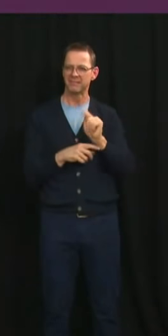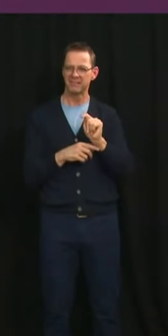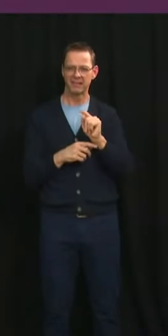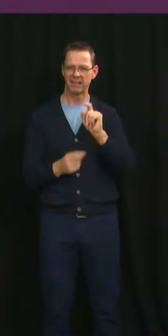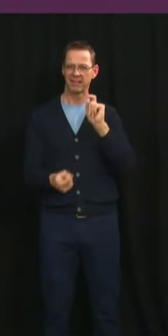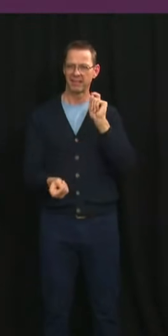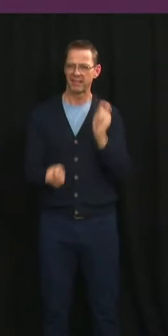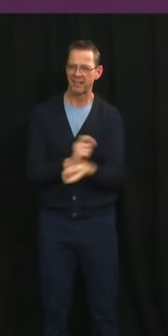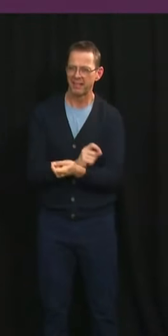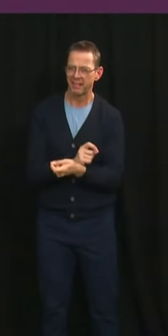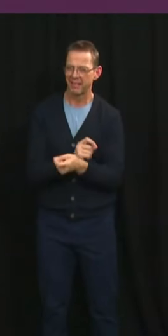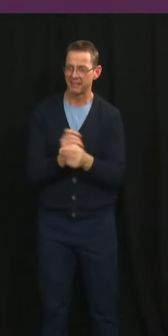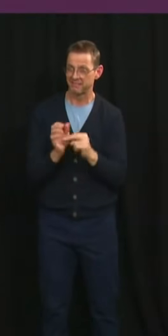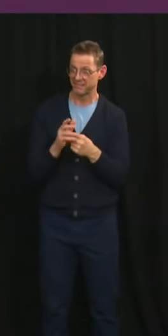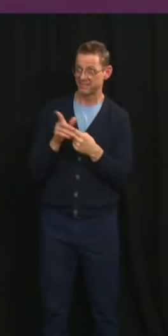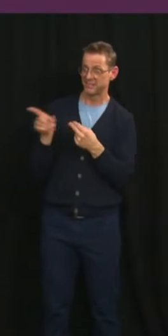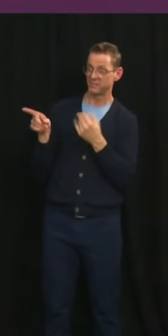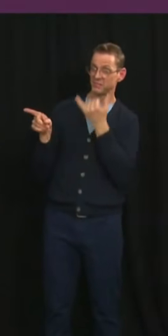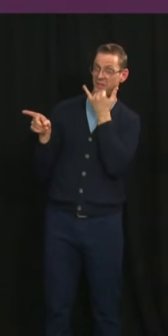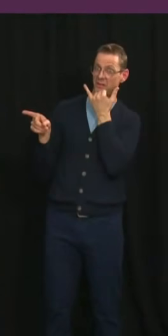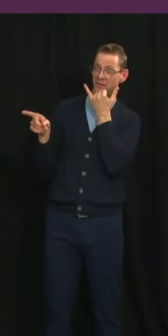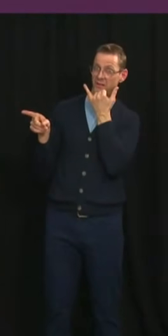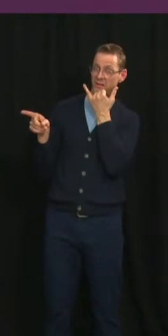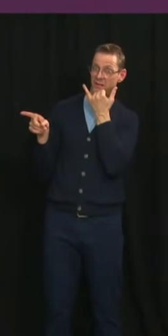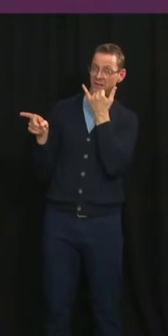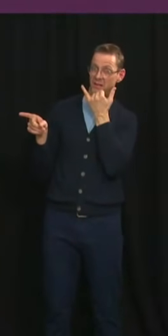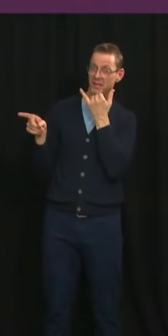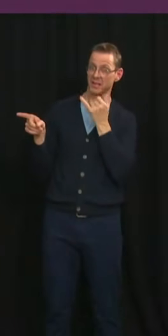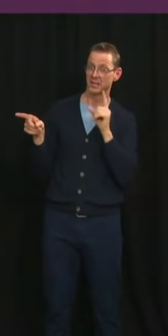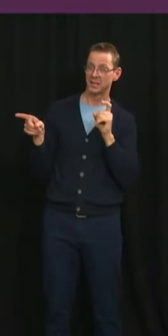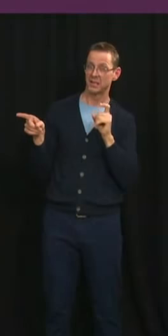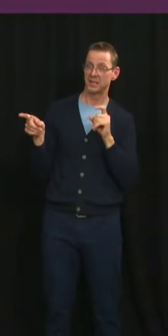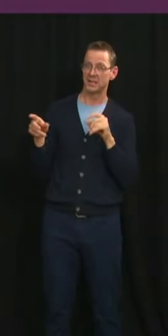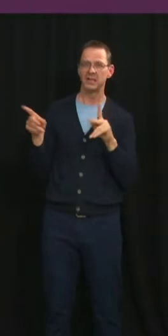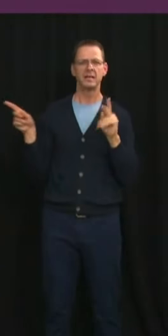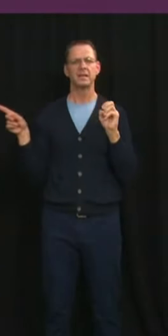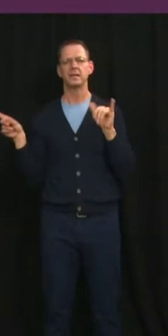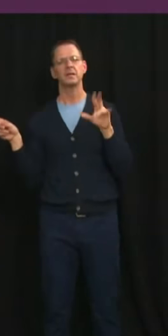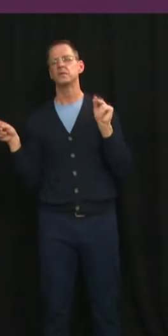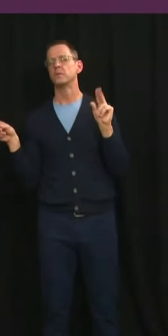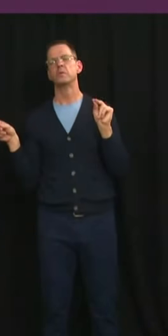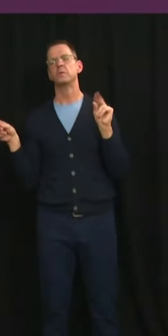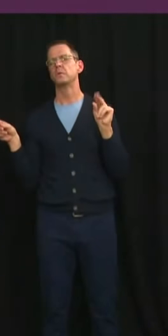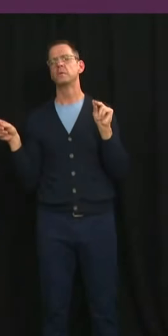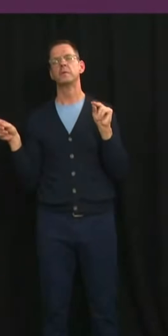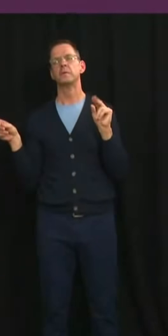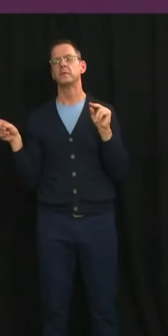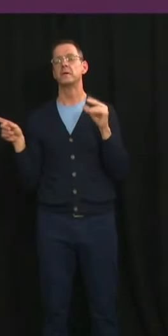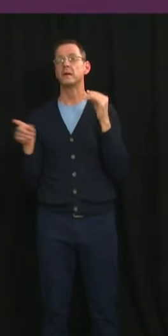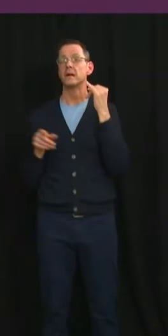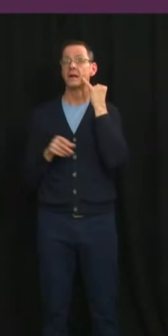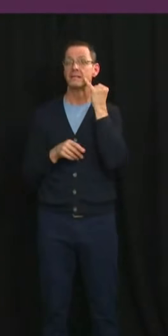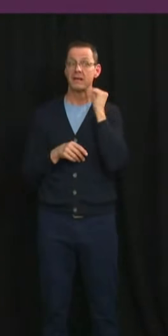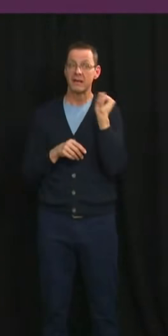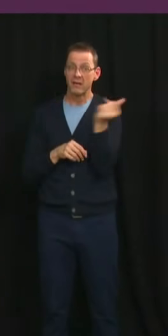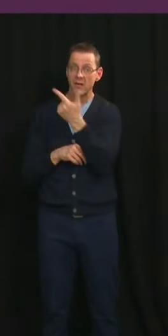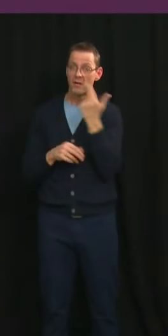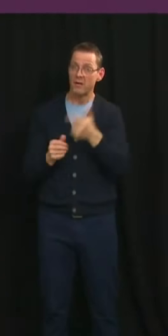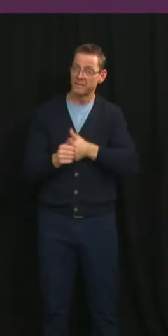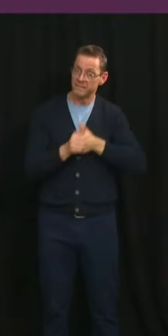believe that to be the case, that if everybody were to comply with the public health measures that were in place over the past few